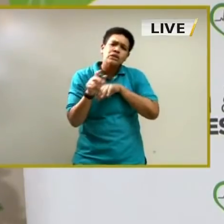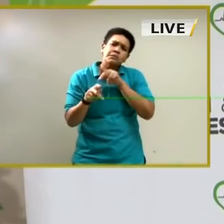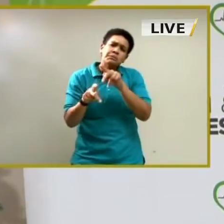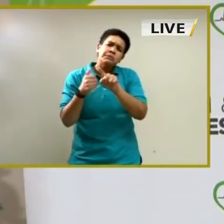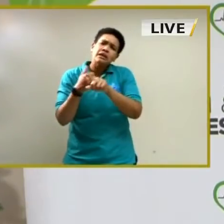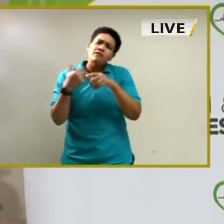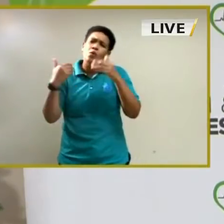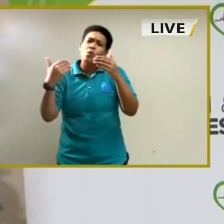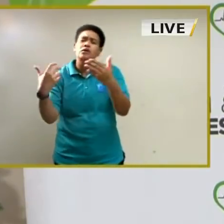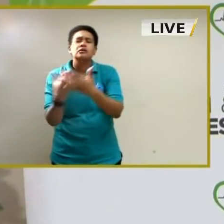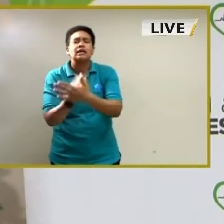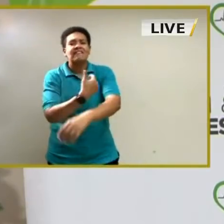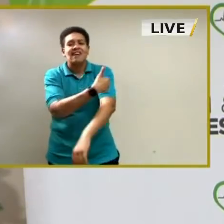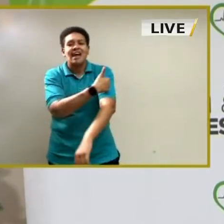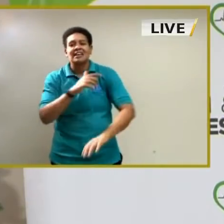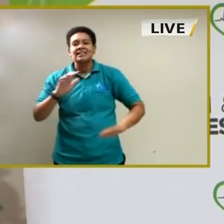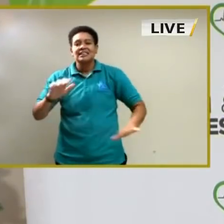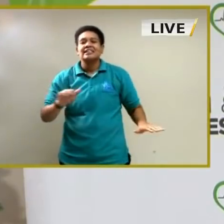the vaccines, I mean,